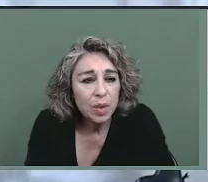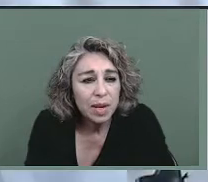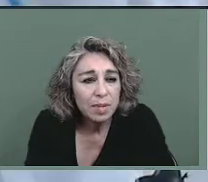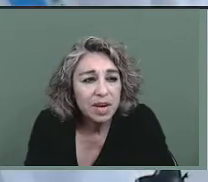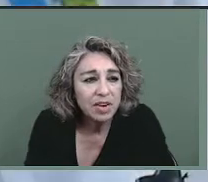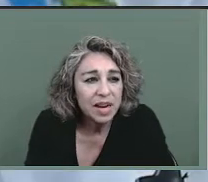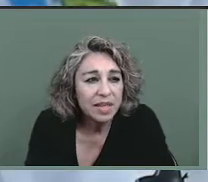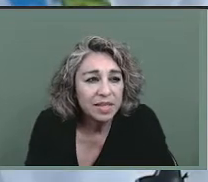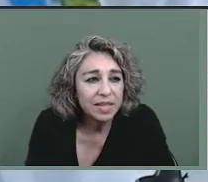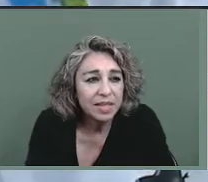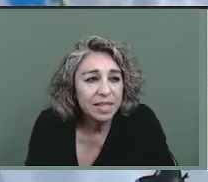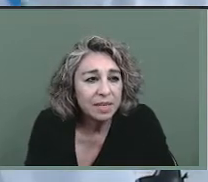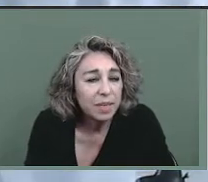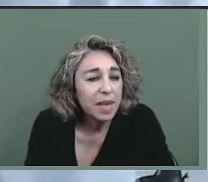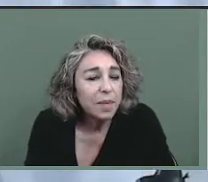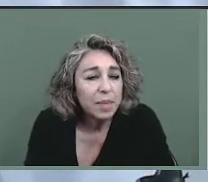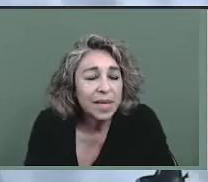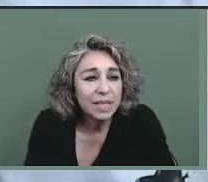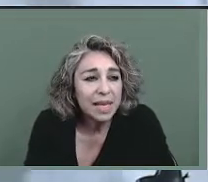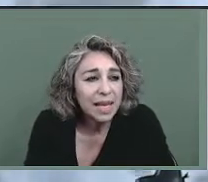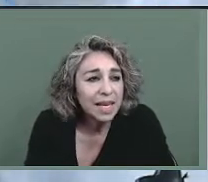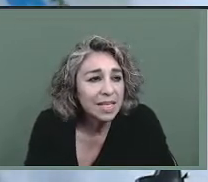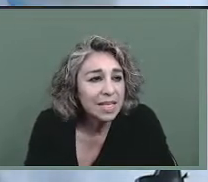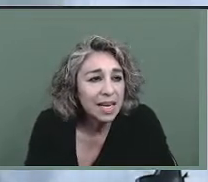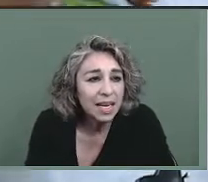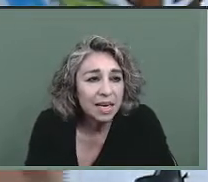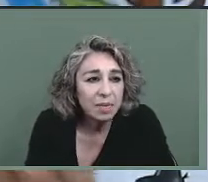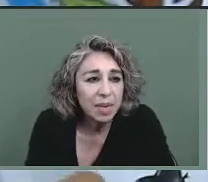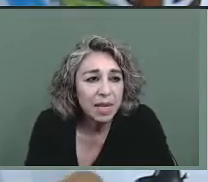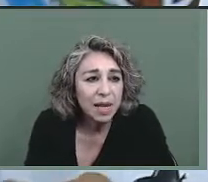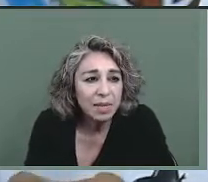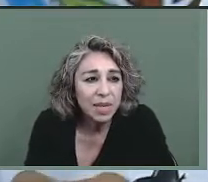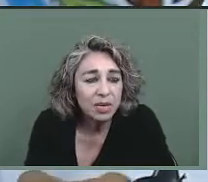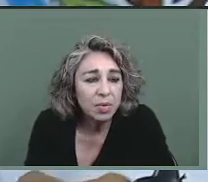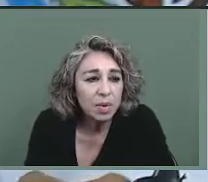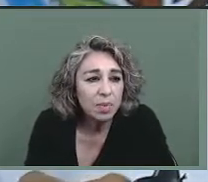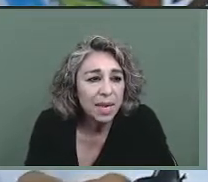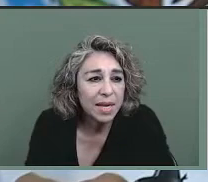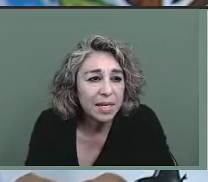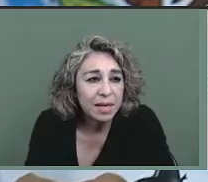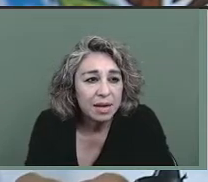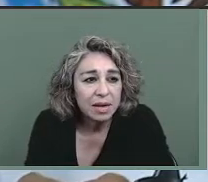that's why I'm underlining this system, because it is not going to be coming